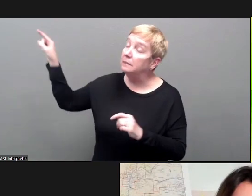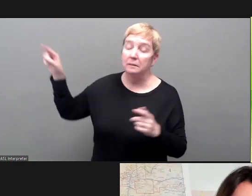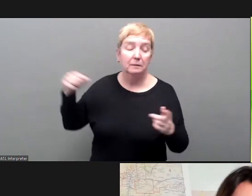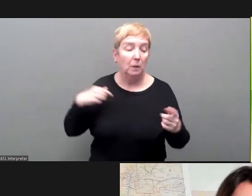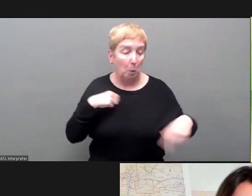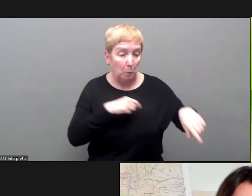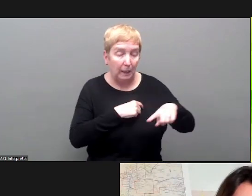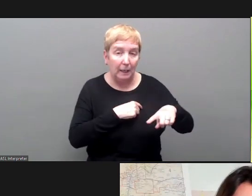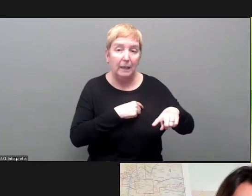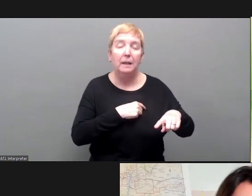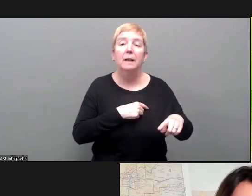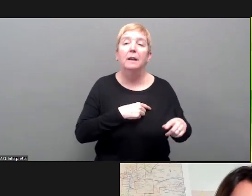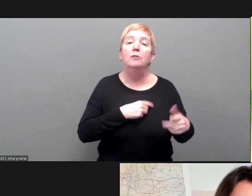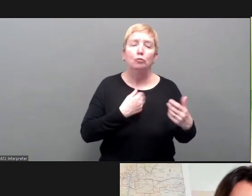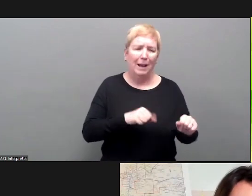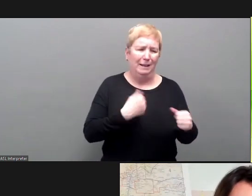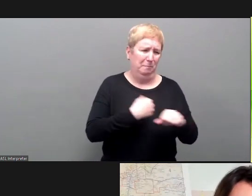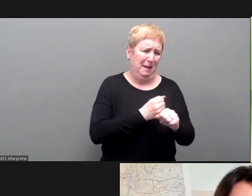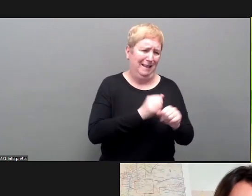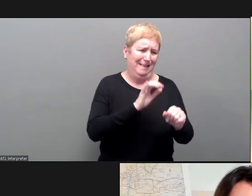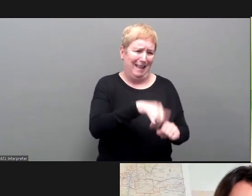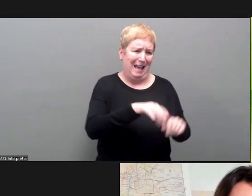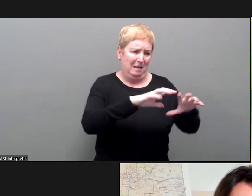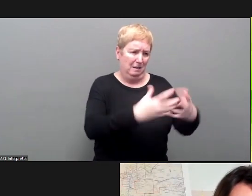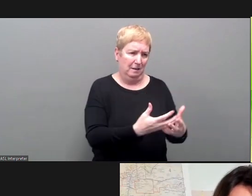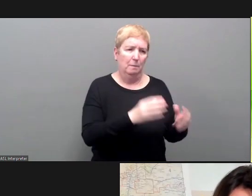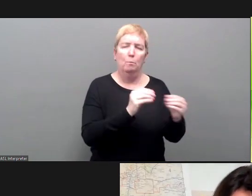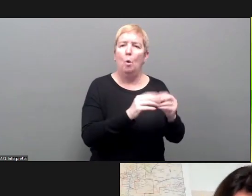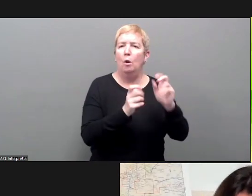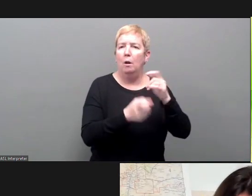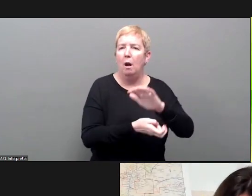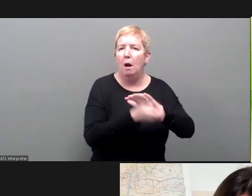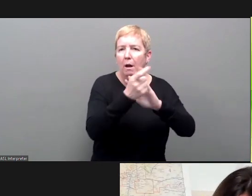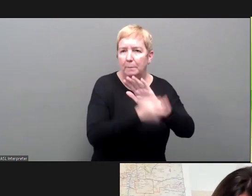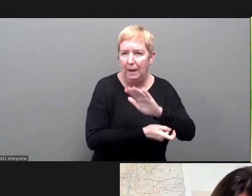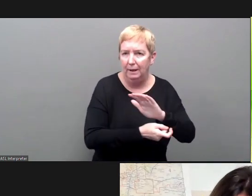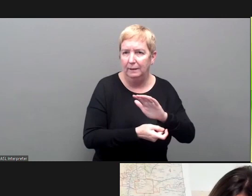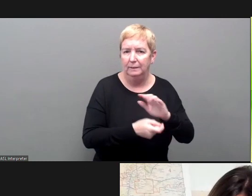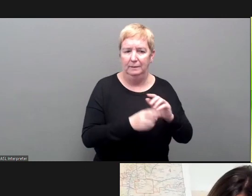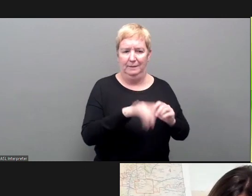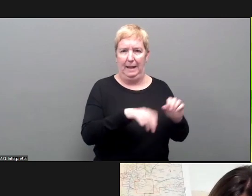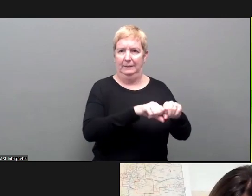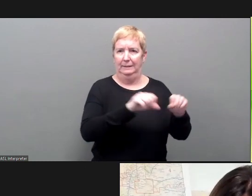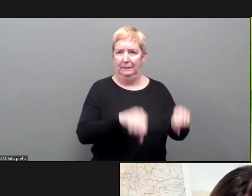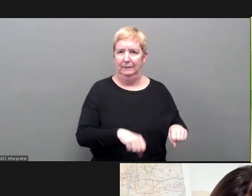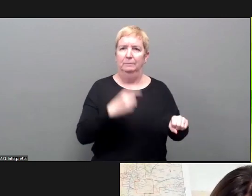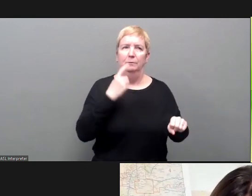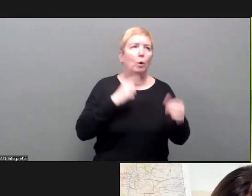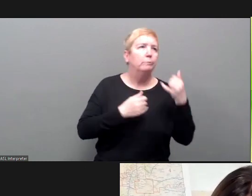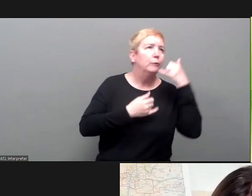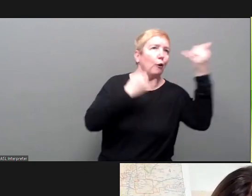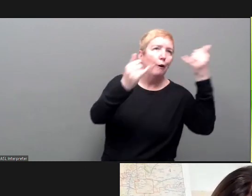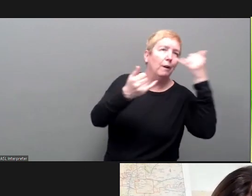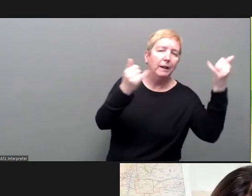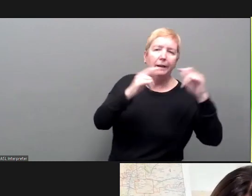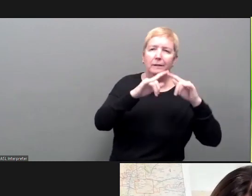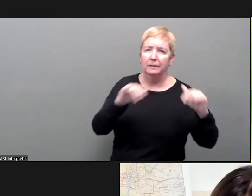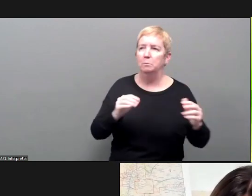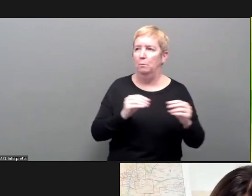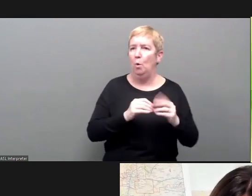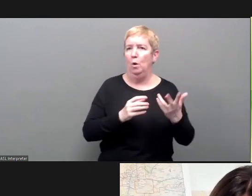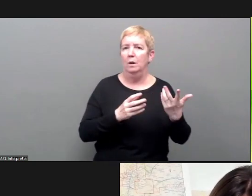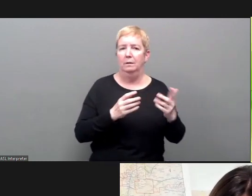to automate as much as we can of that system, and so that you can be